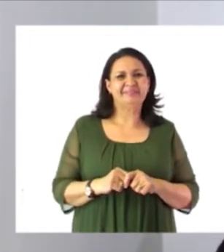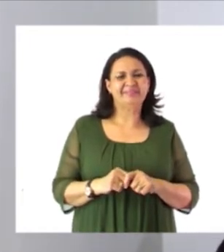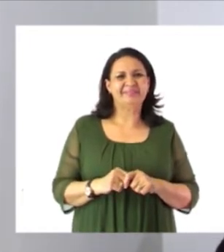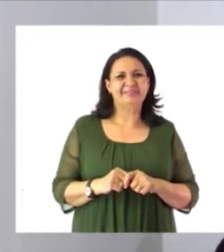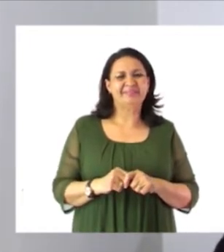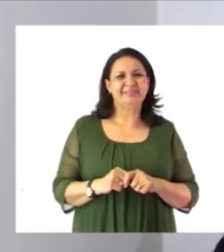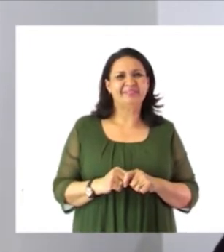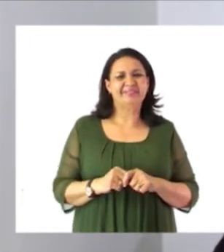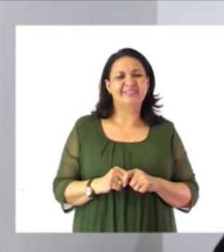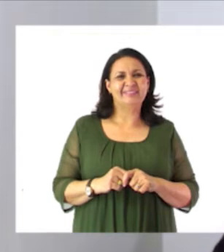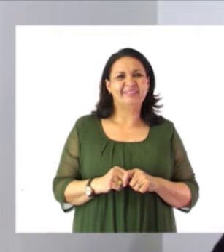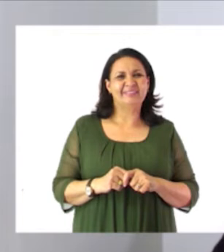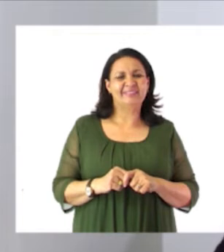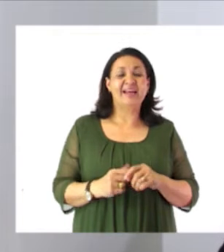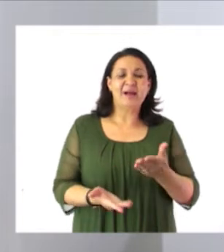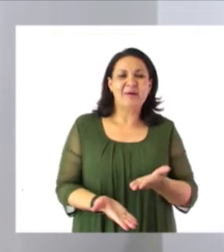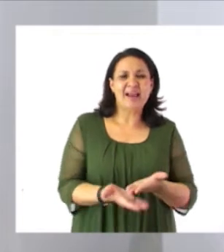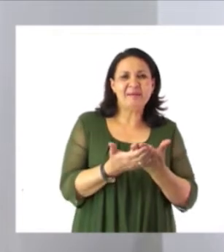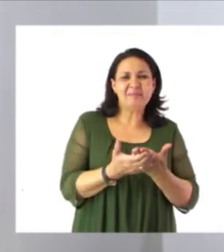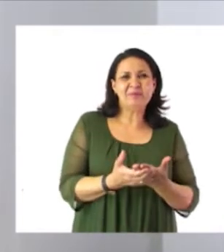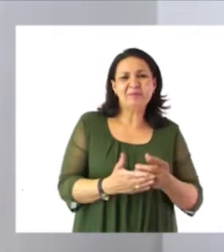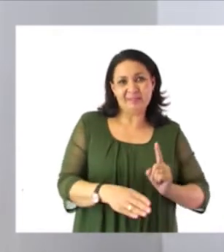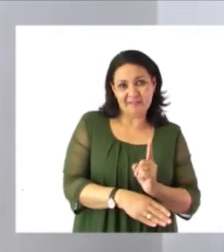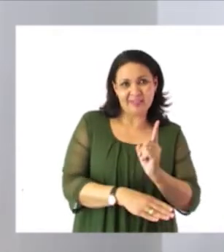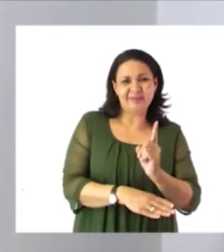for us. I will help you with the first one.